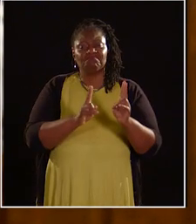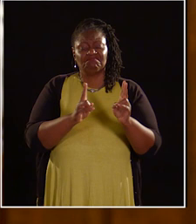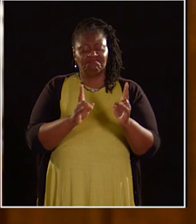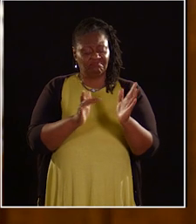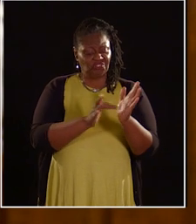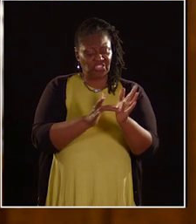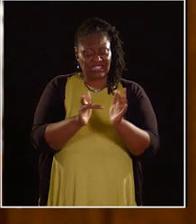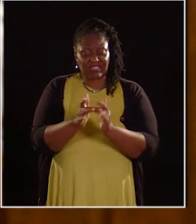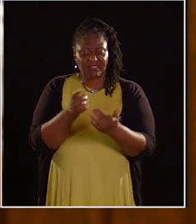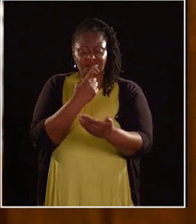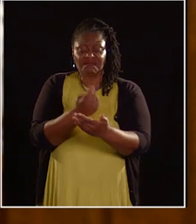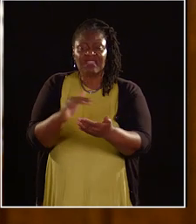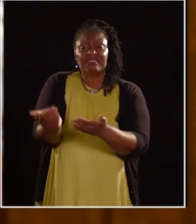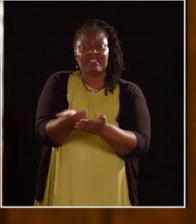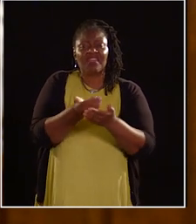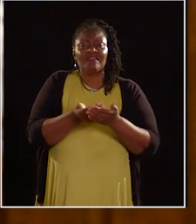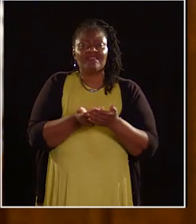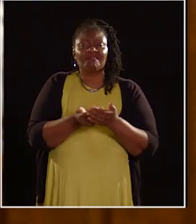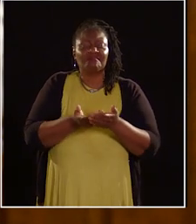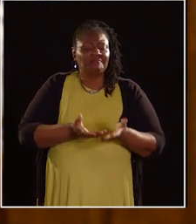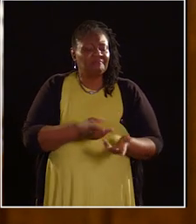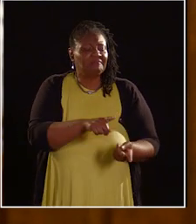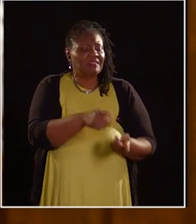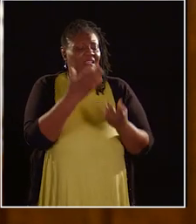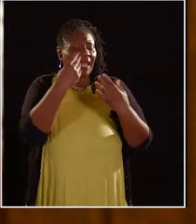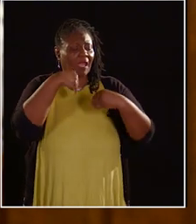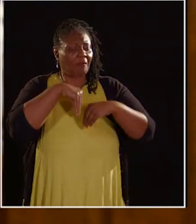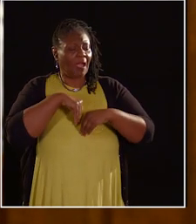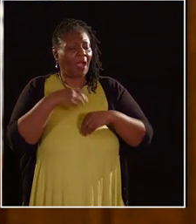Jesus, Saviour, hear our prayer.